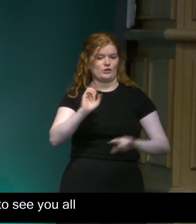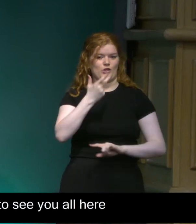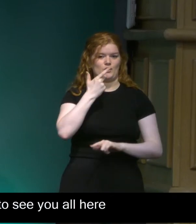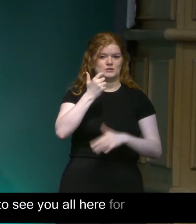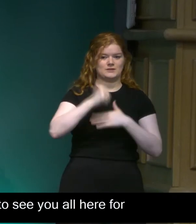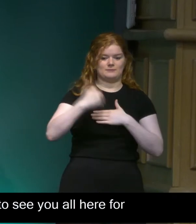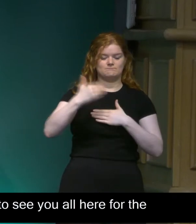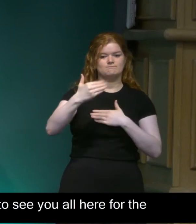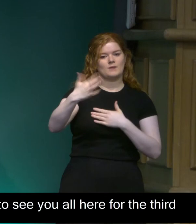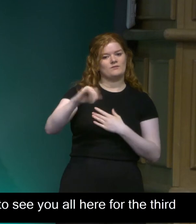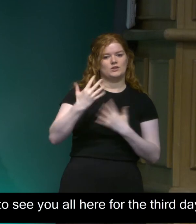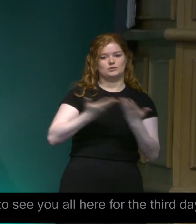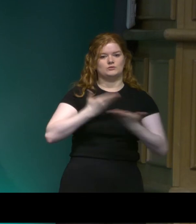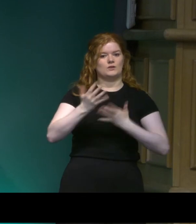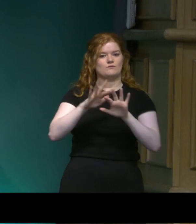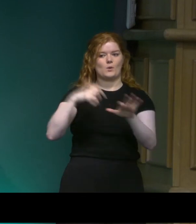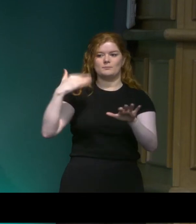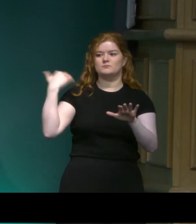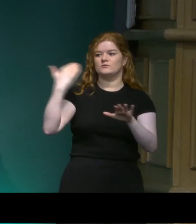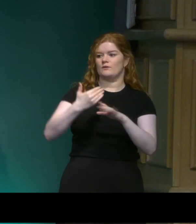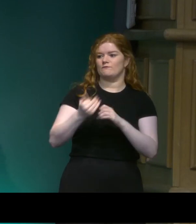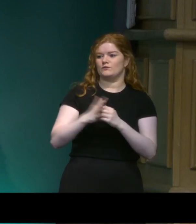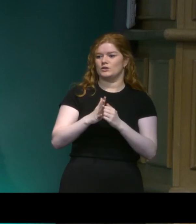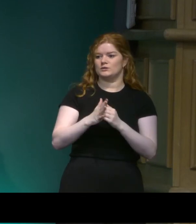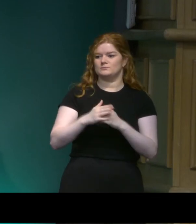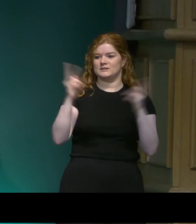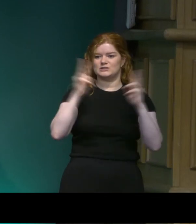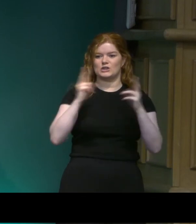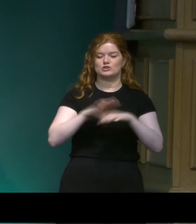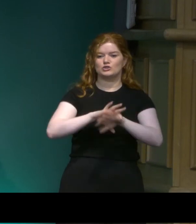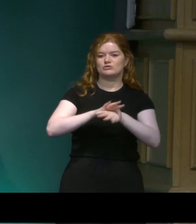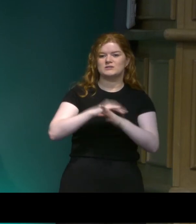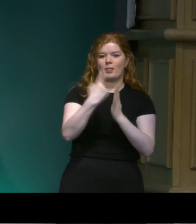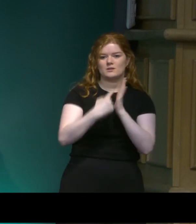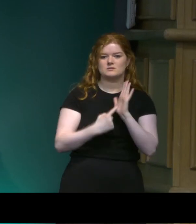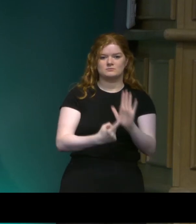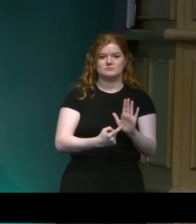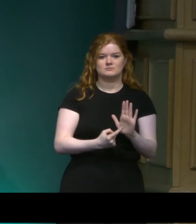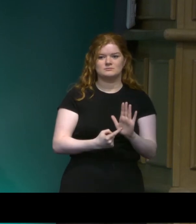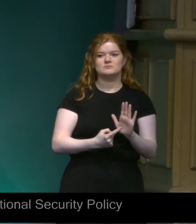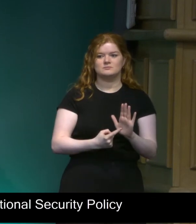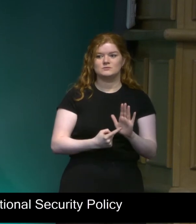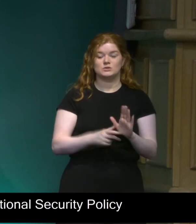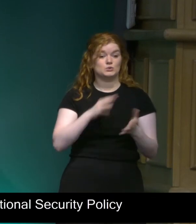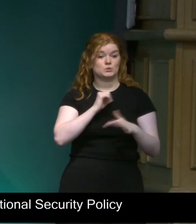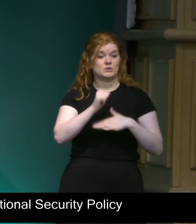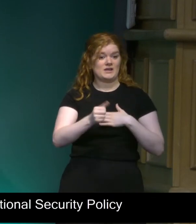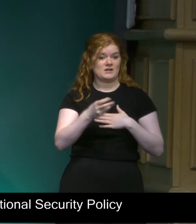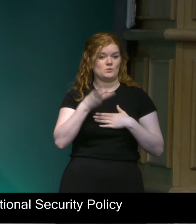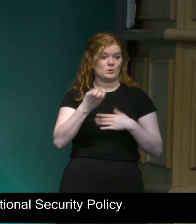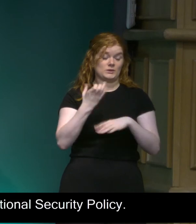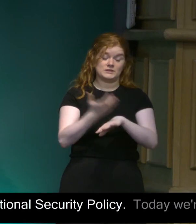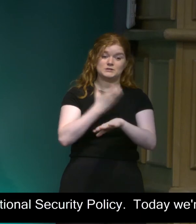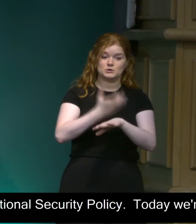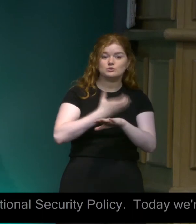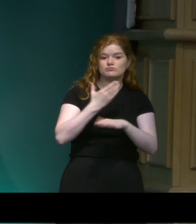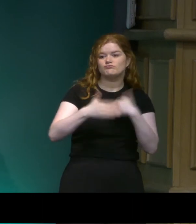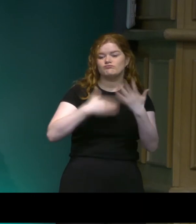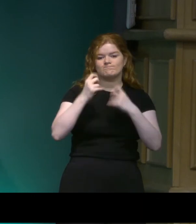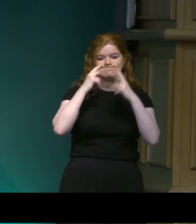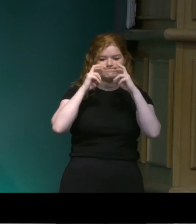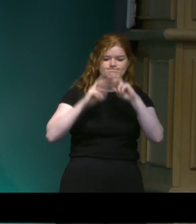third day of the consultative Forum on International security policy today we're going to continue